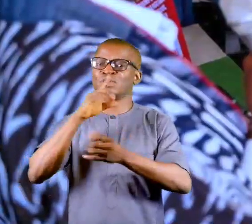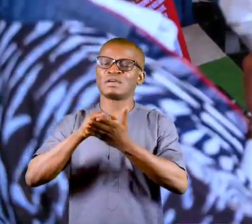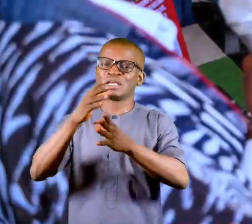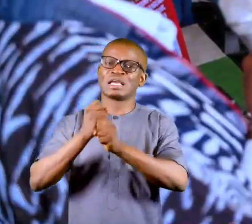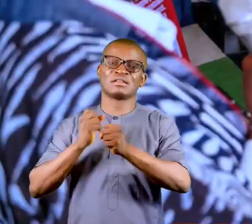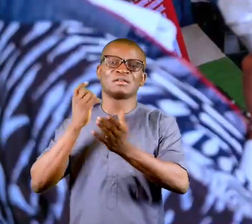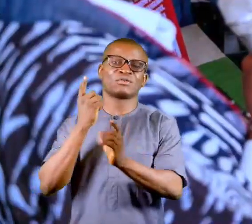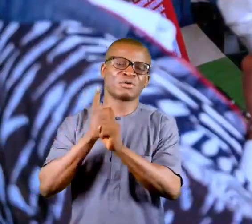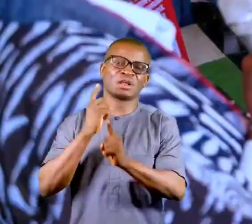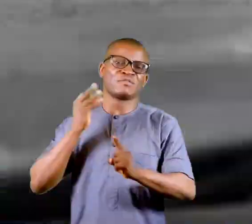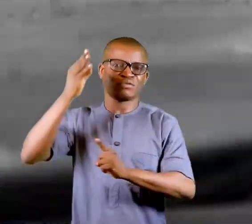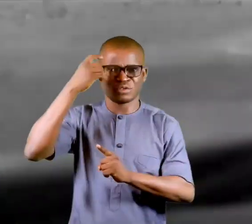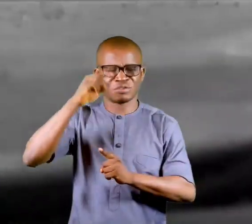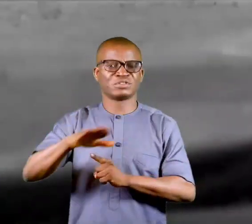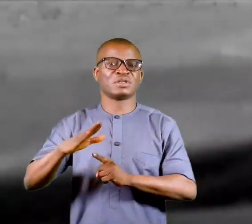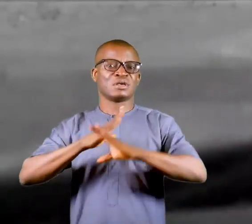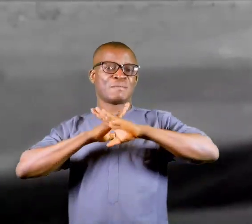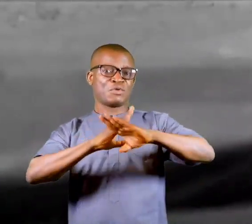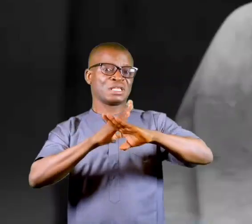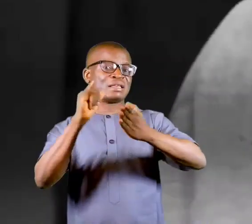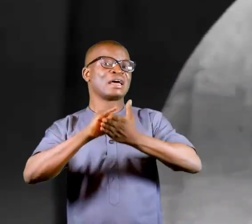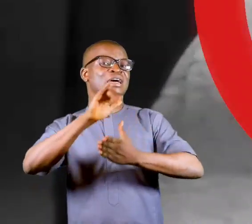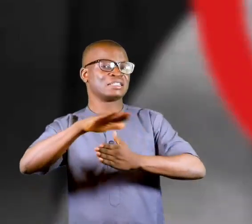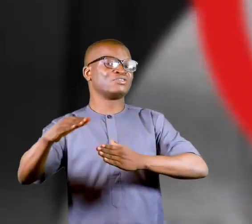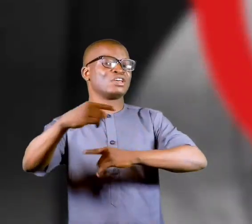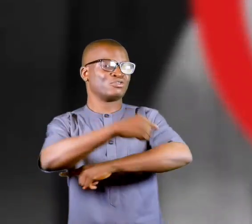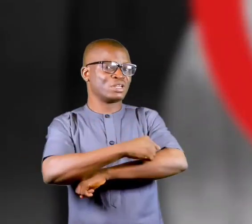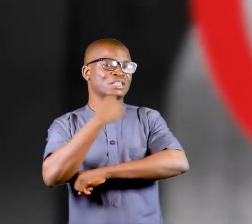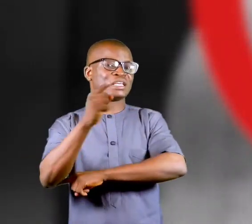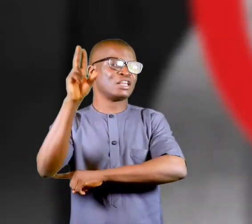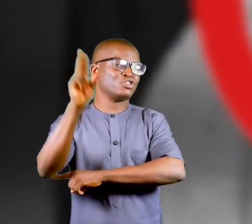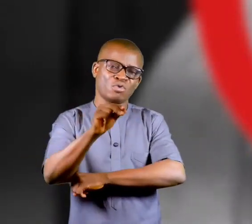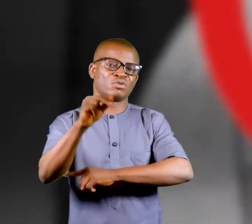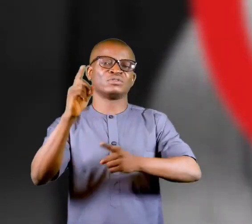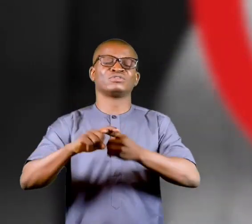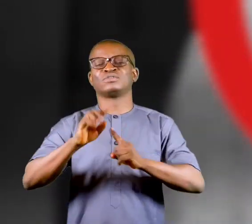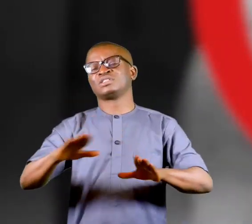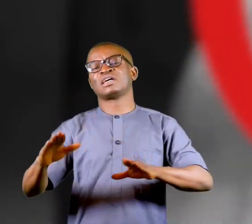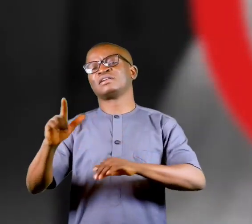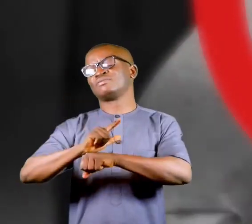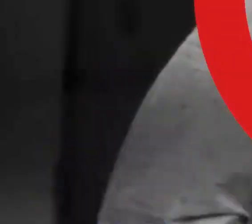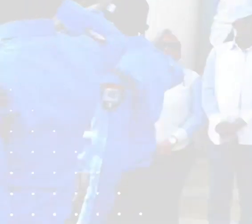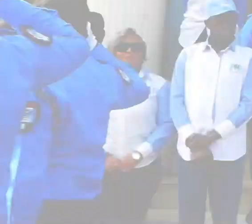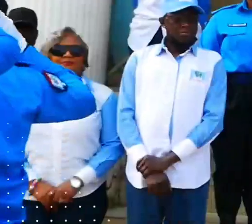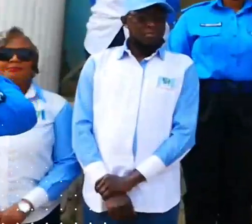bright future for children. Protect that child today. Say no to child labor.